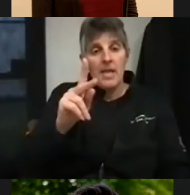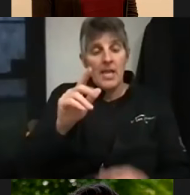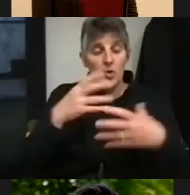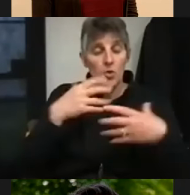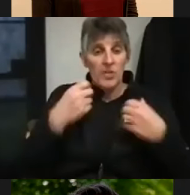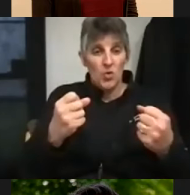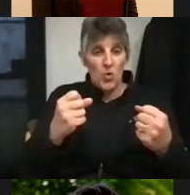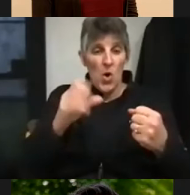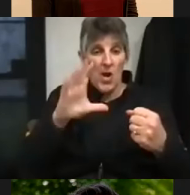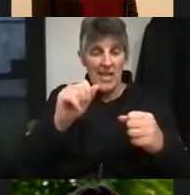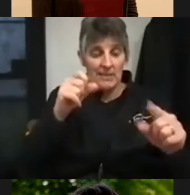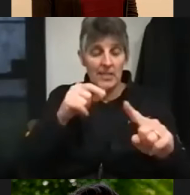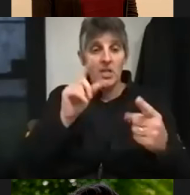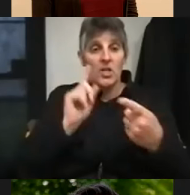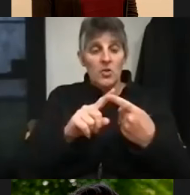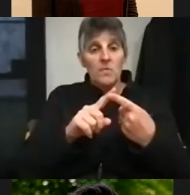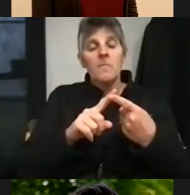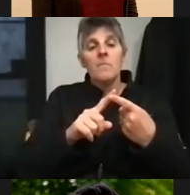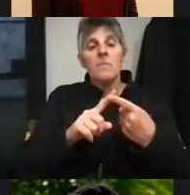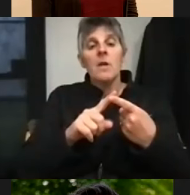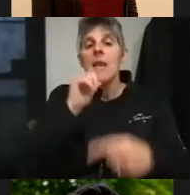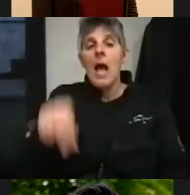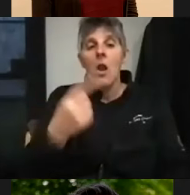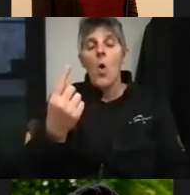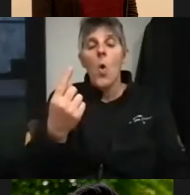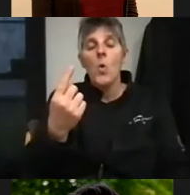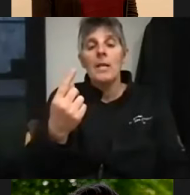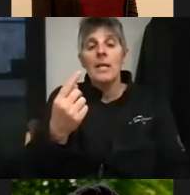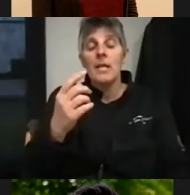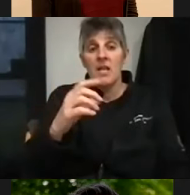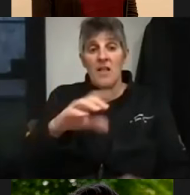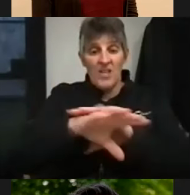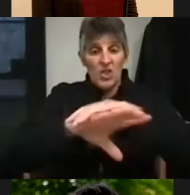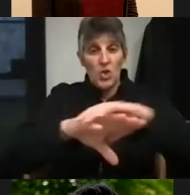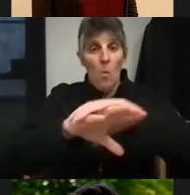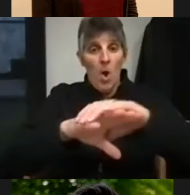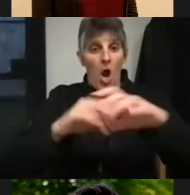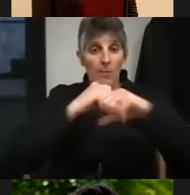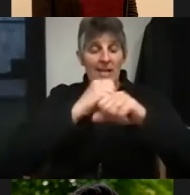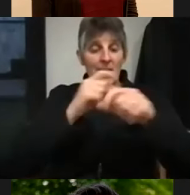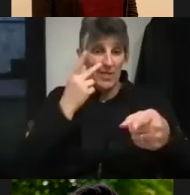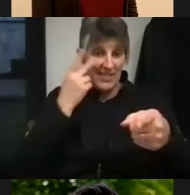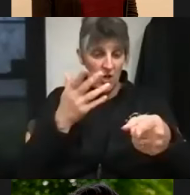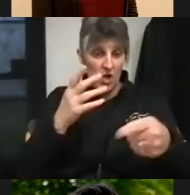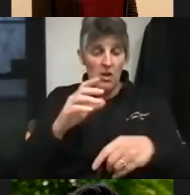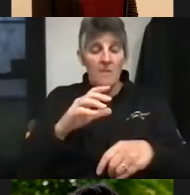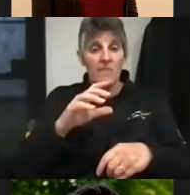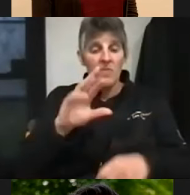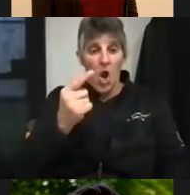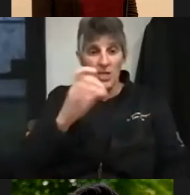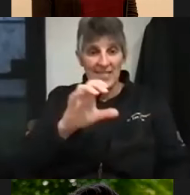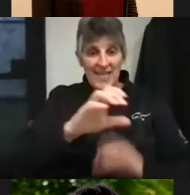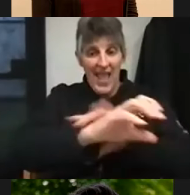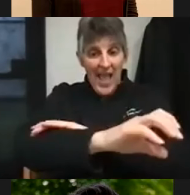this active mutant of CAMK2, not only the soma are protected. So you can see here, the RGC axons